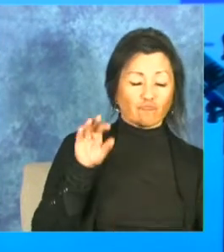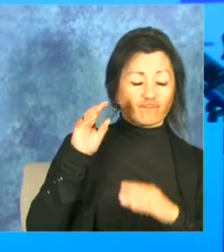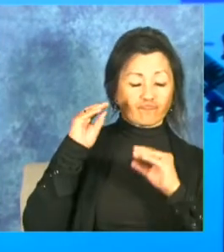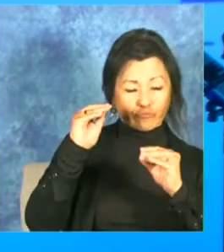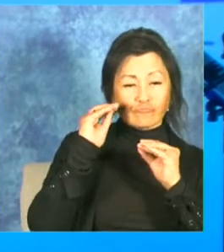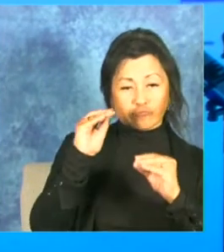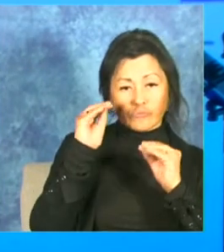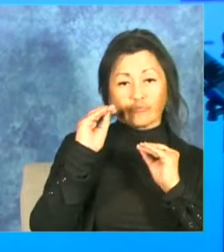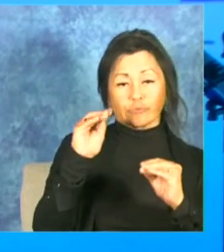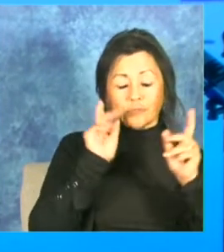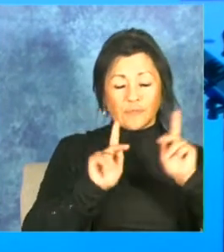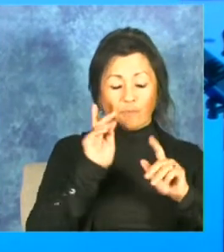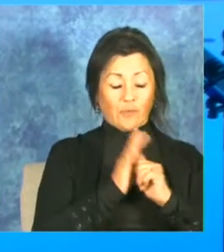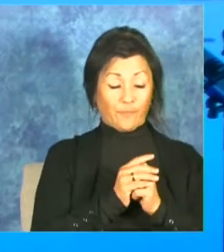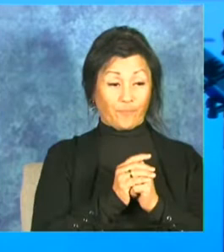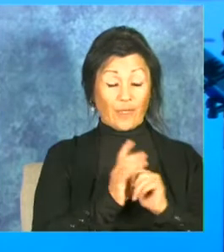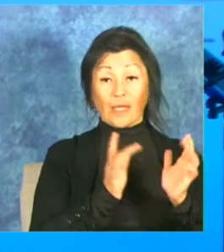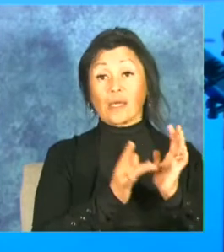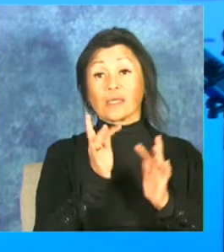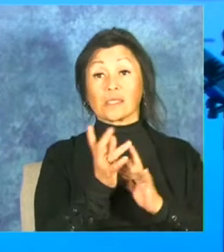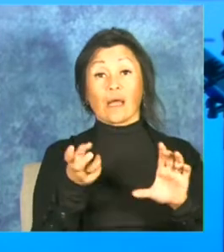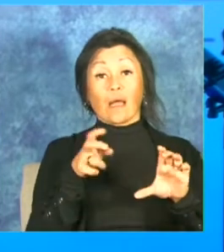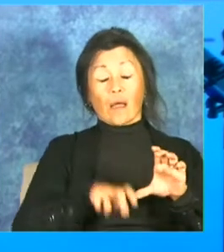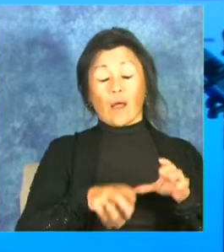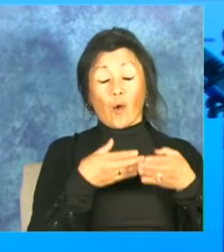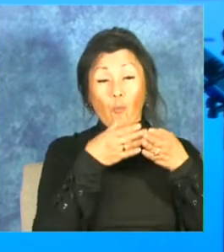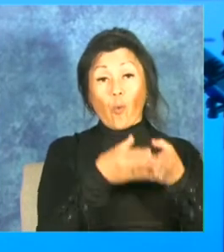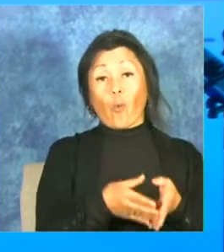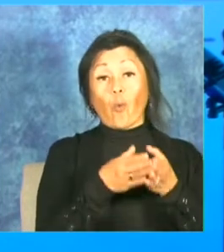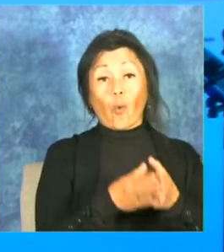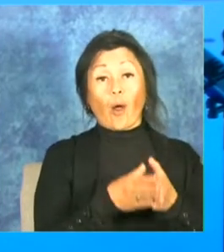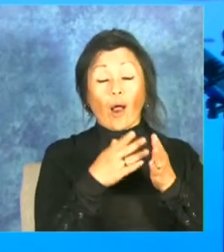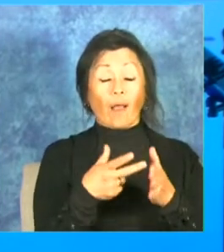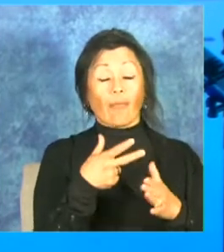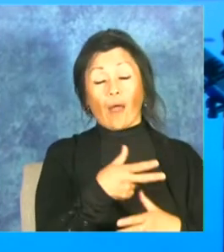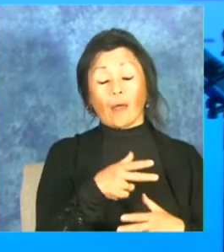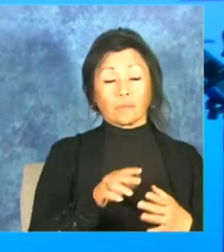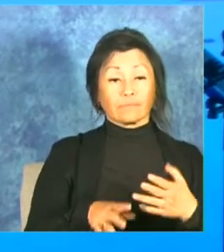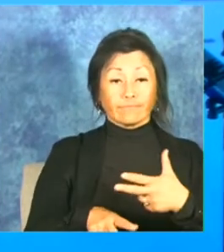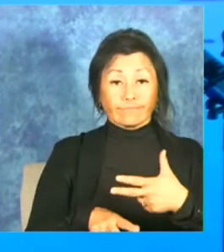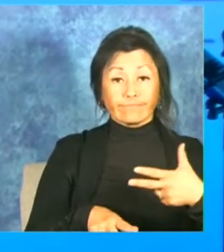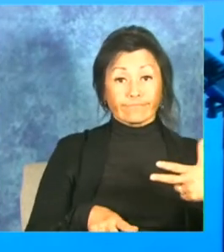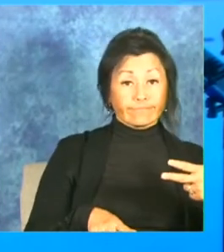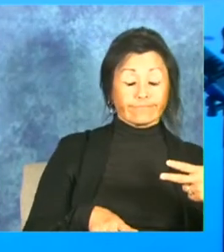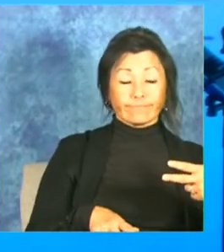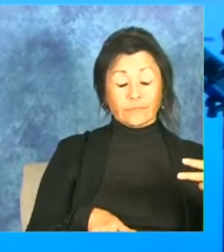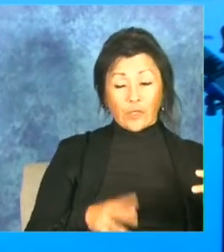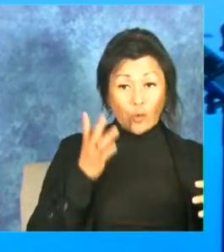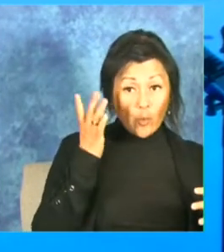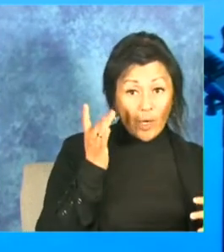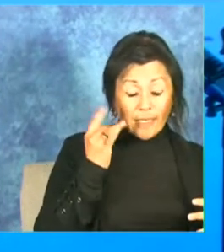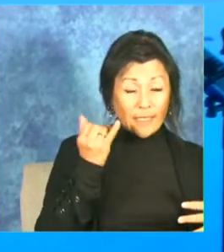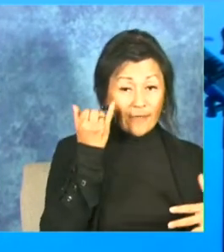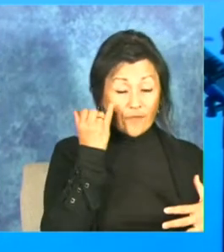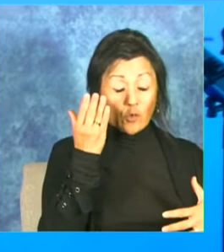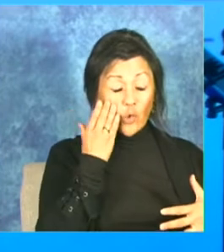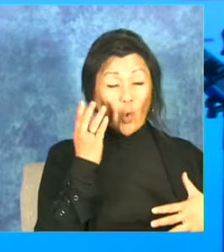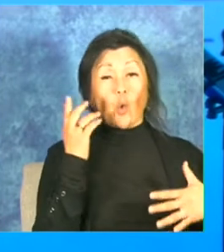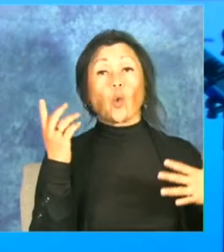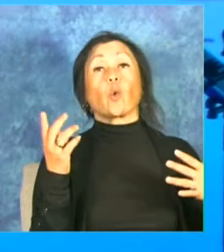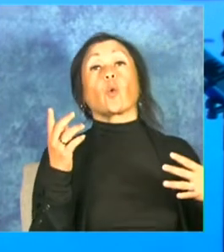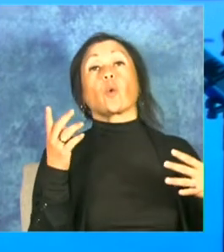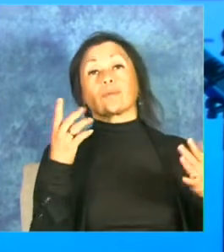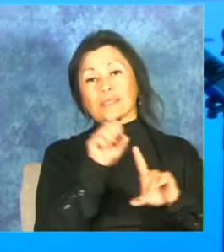boat. Well, Jesus gets into one of these boats, pushes out a little bit from shore, because if you know anything about